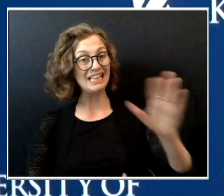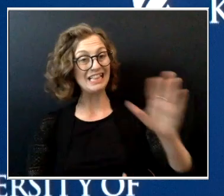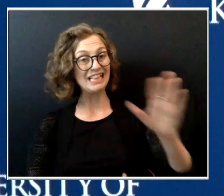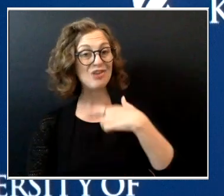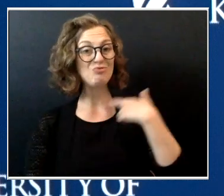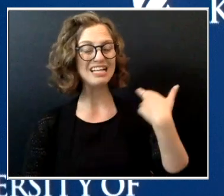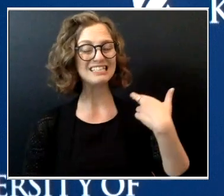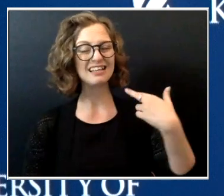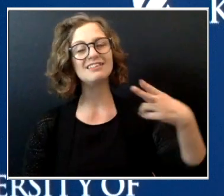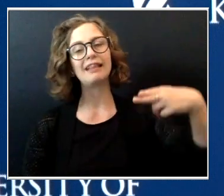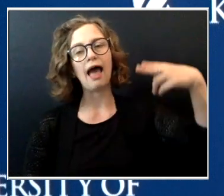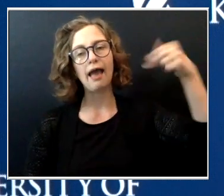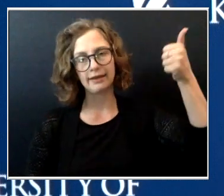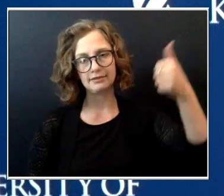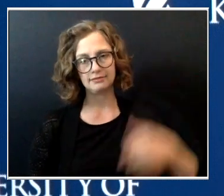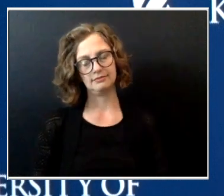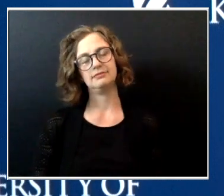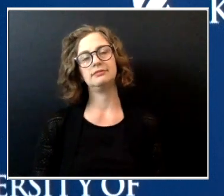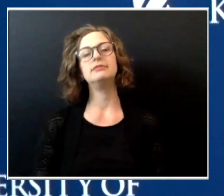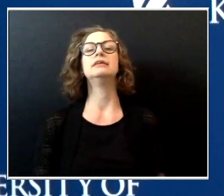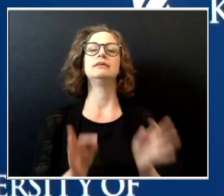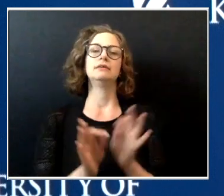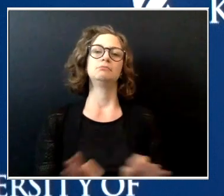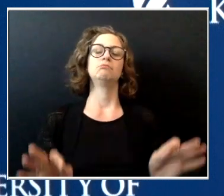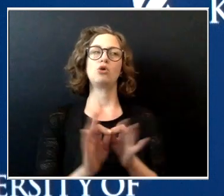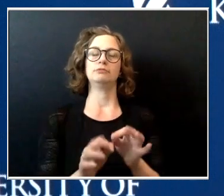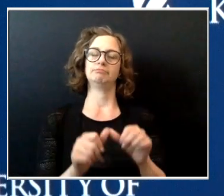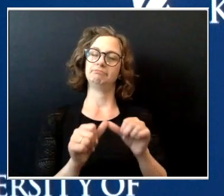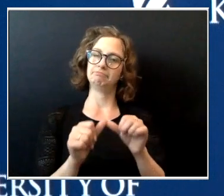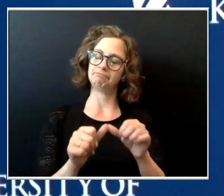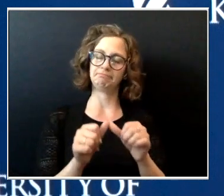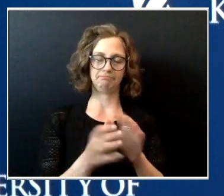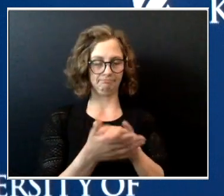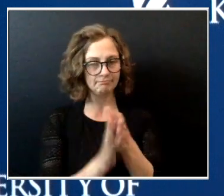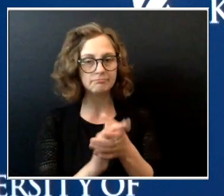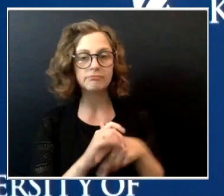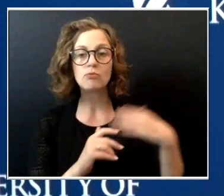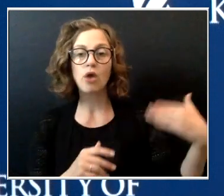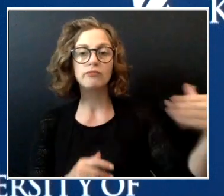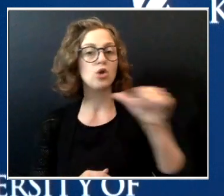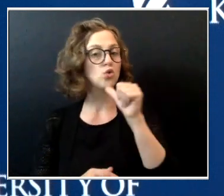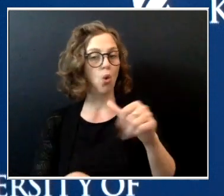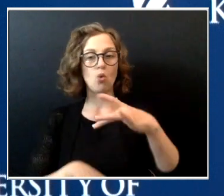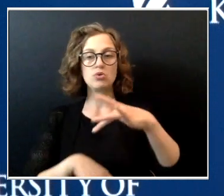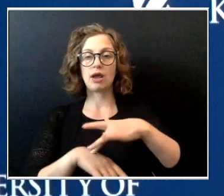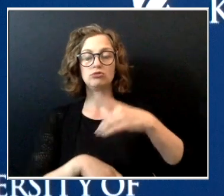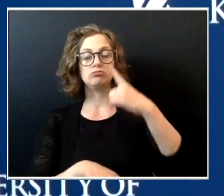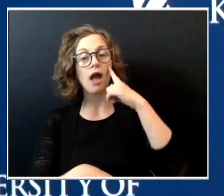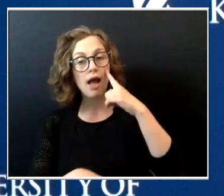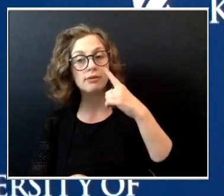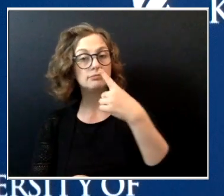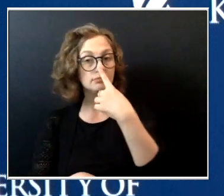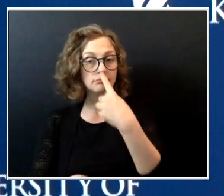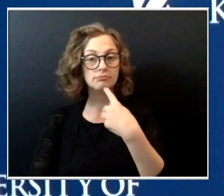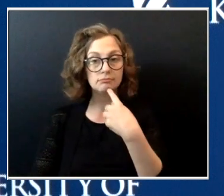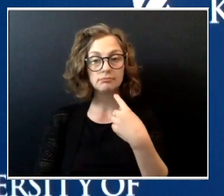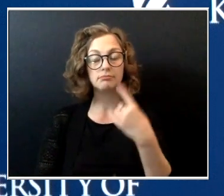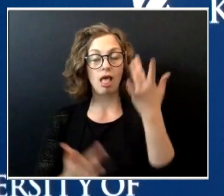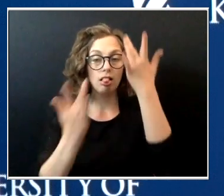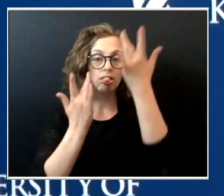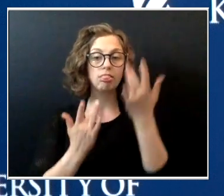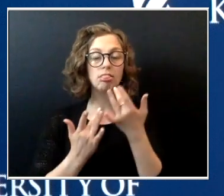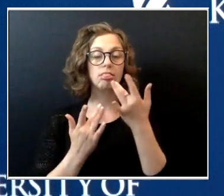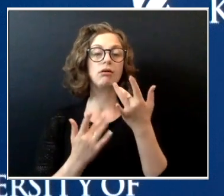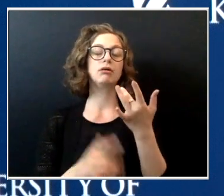take those precautions. Frequent hand washing, don't touch your eyes, your nose, your mouth. It is felt that that could be one of the ways that the 2